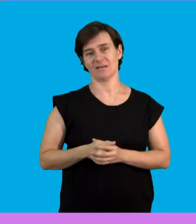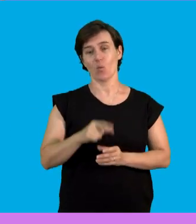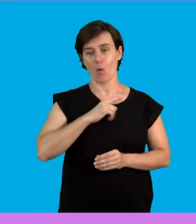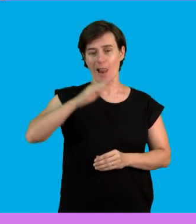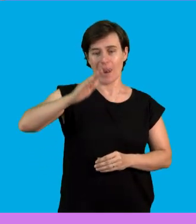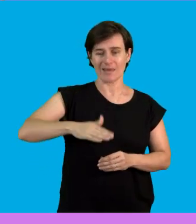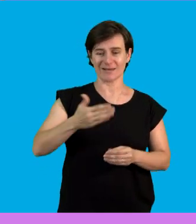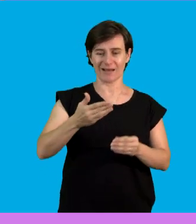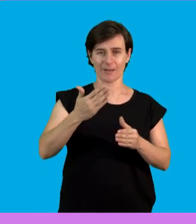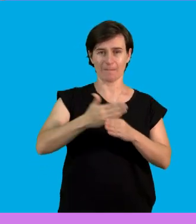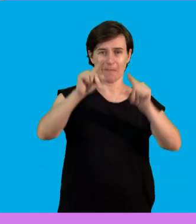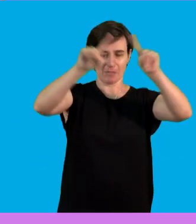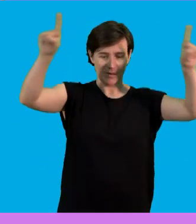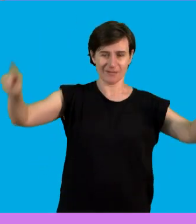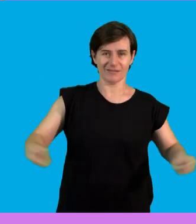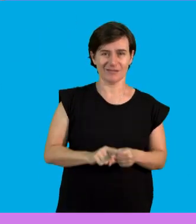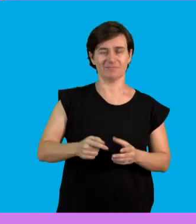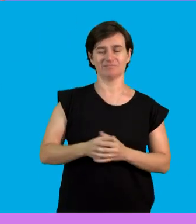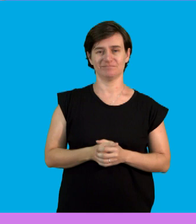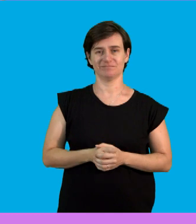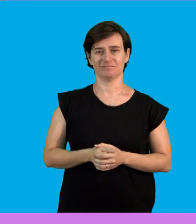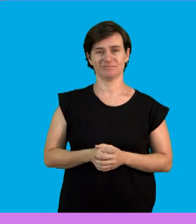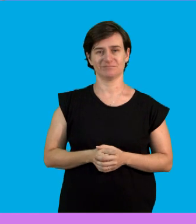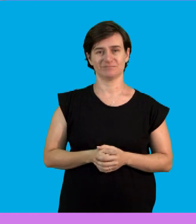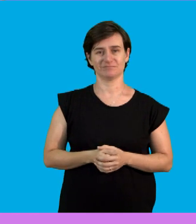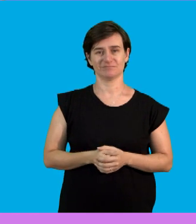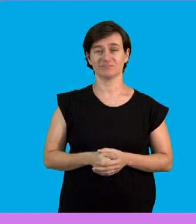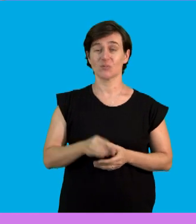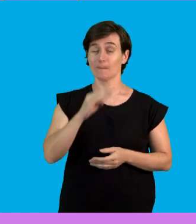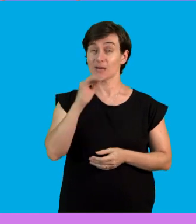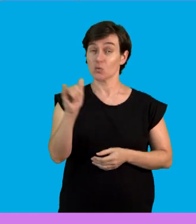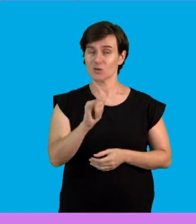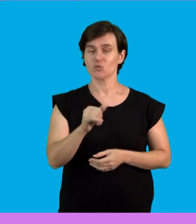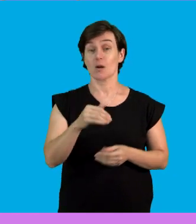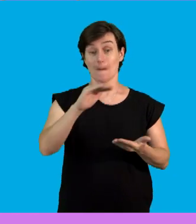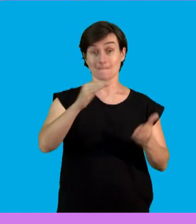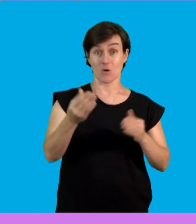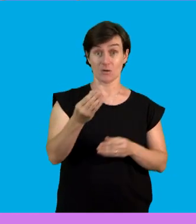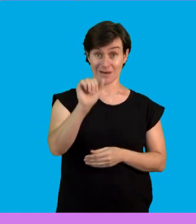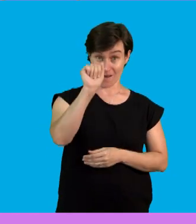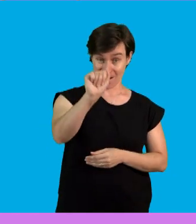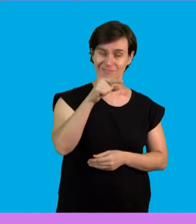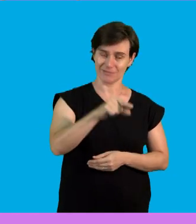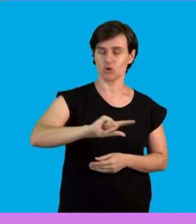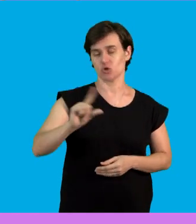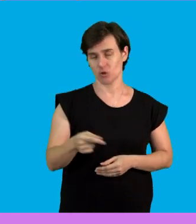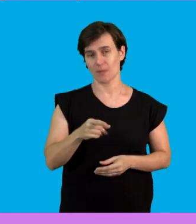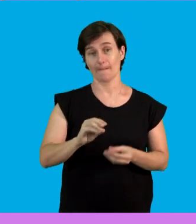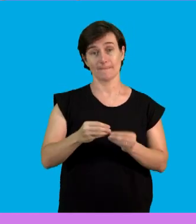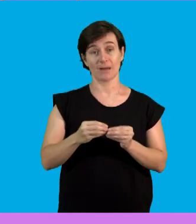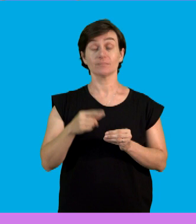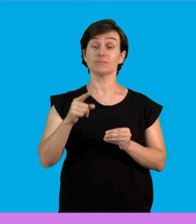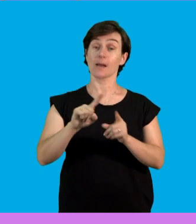to use less cardboard. And then it's going to be the box that we just